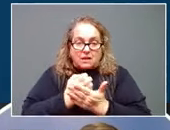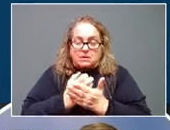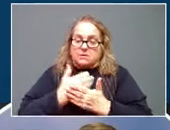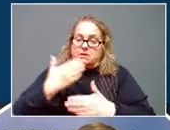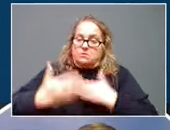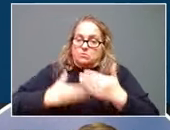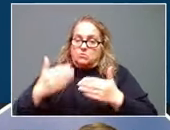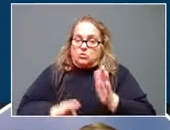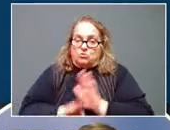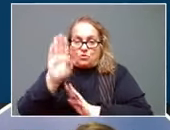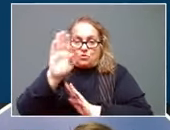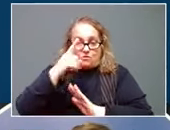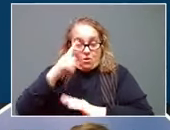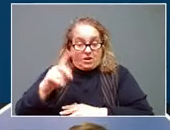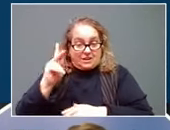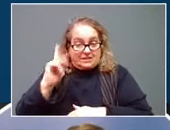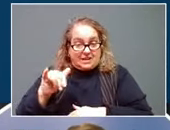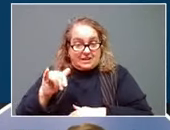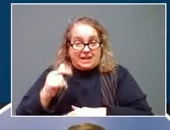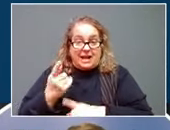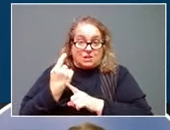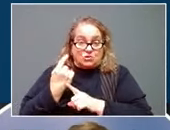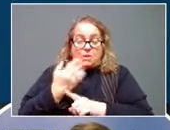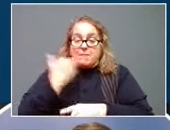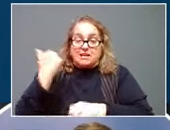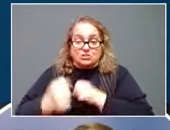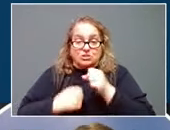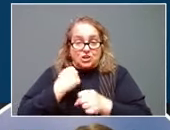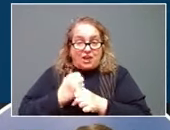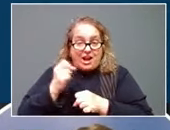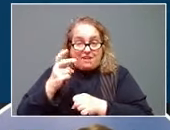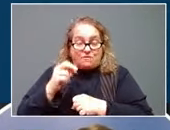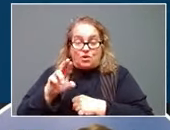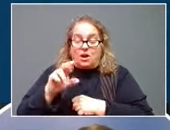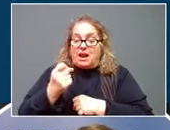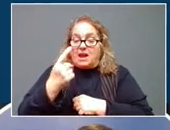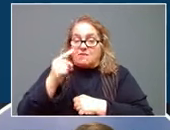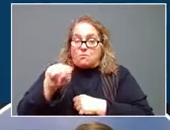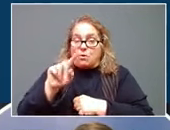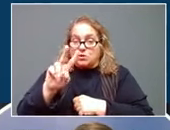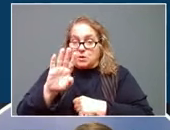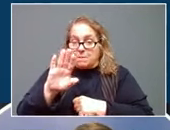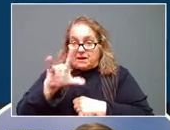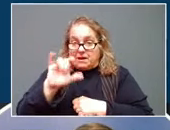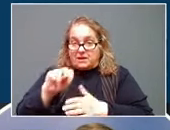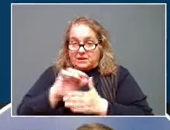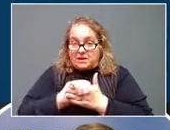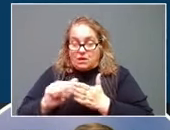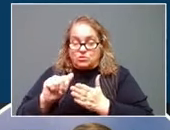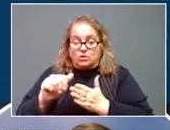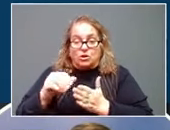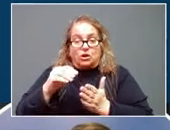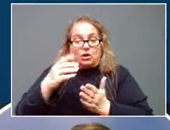year being our best year ever with $11.2 billion of new investment, a record 18,000 new jobs, and it's the second